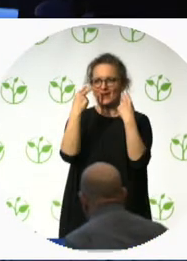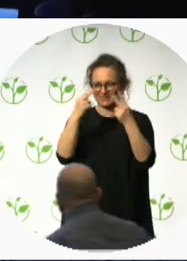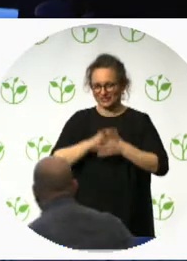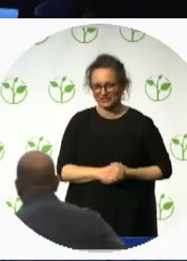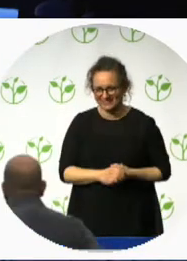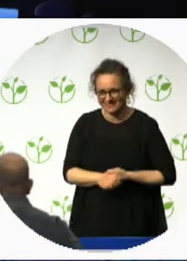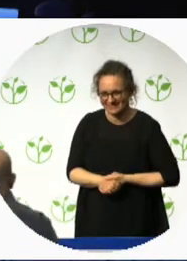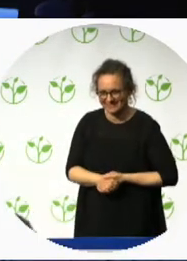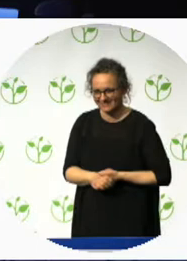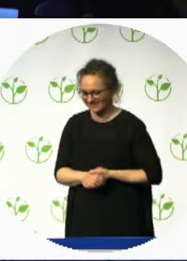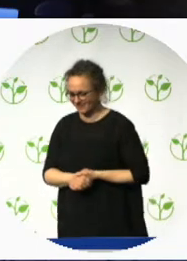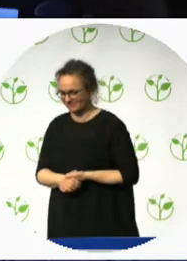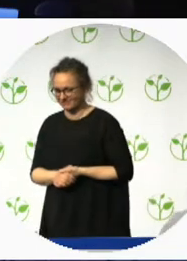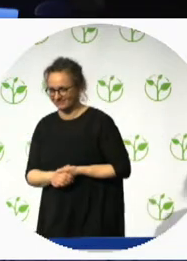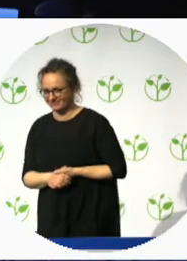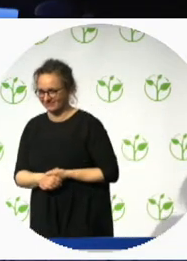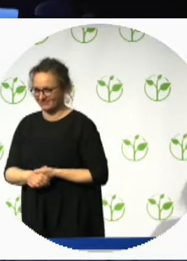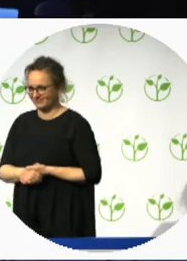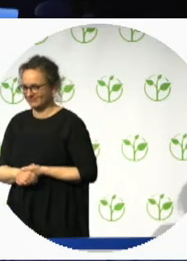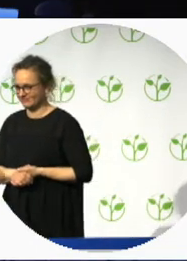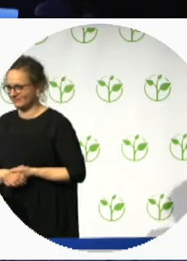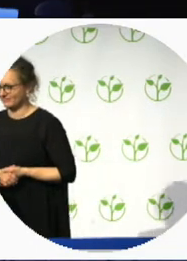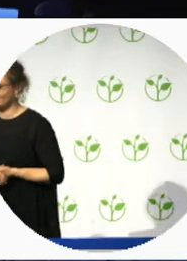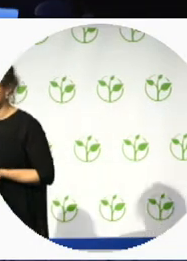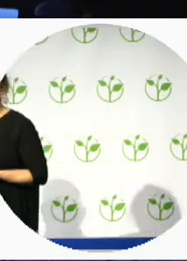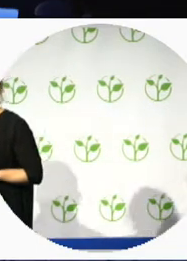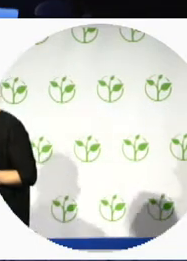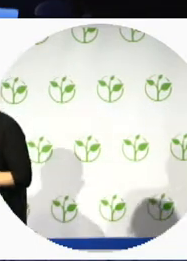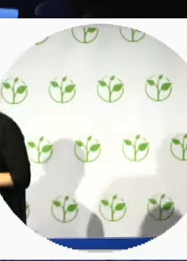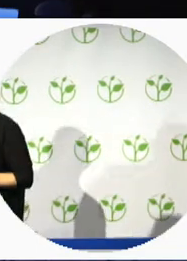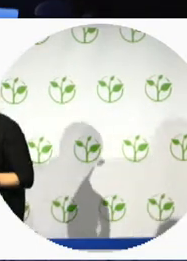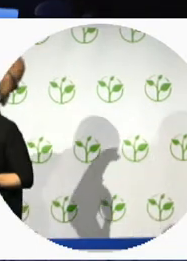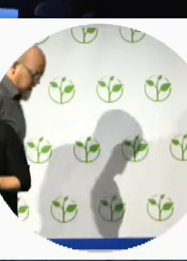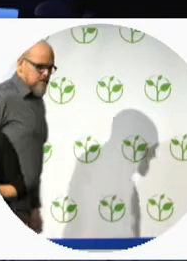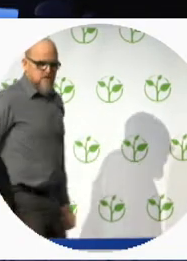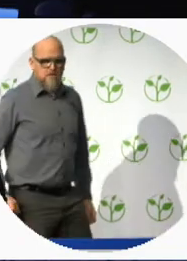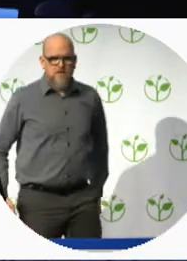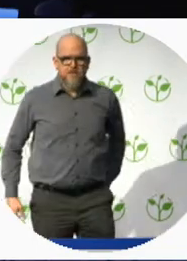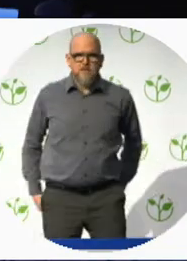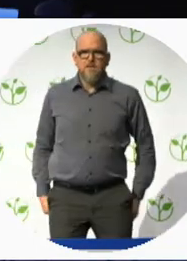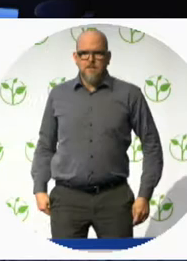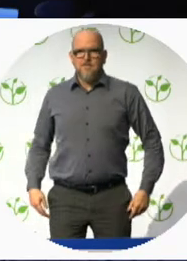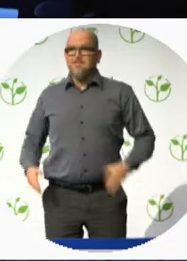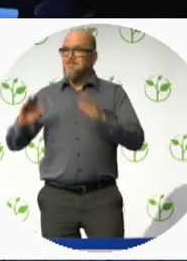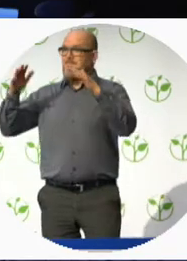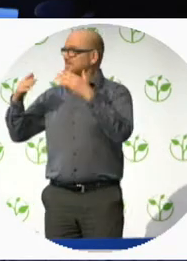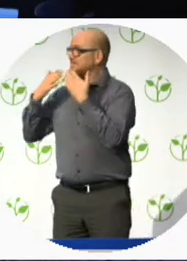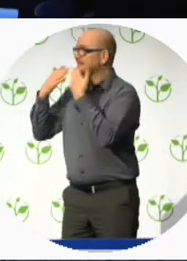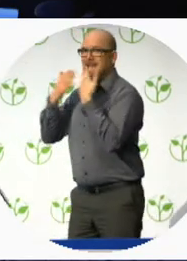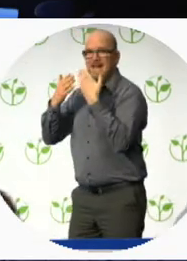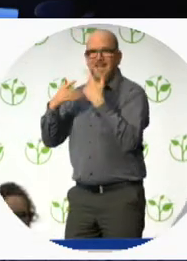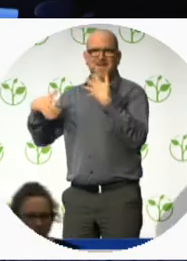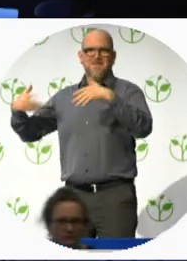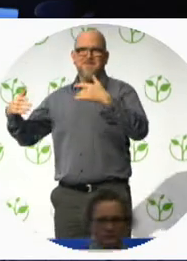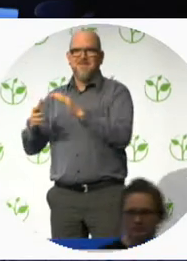Wonderful. Yes, me too. Thank you very much indeed. And Matthias and Monica will be selling